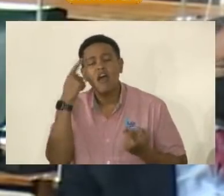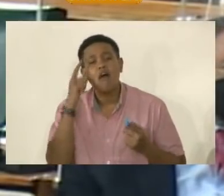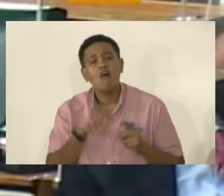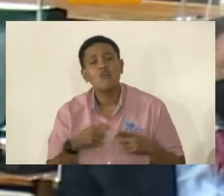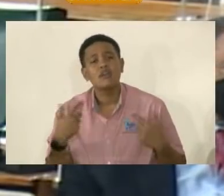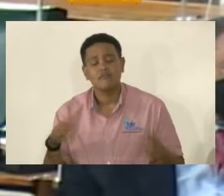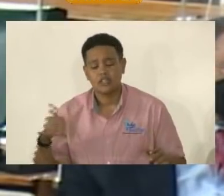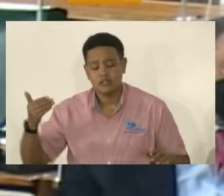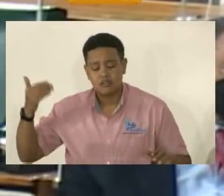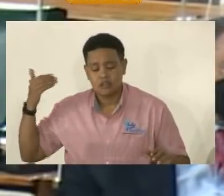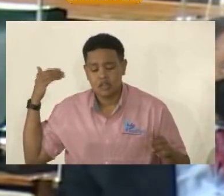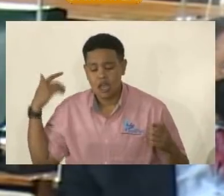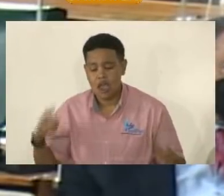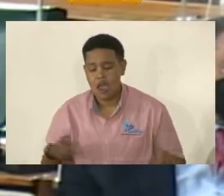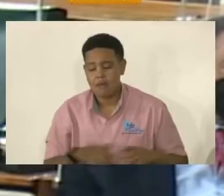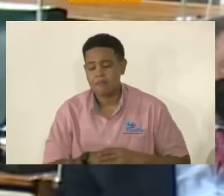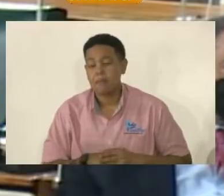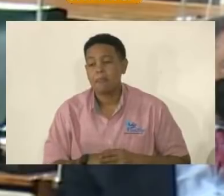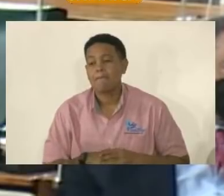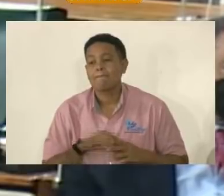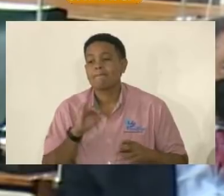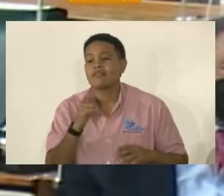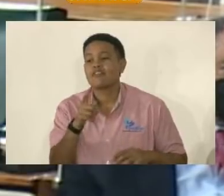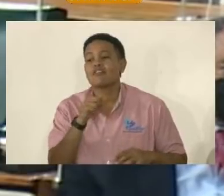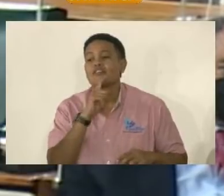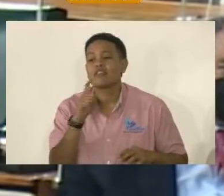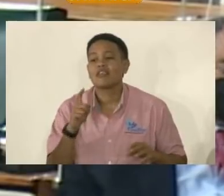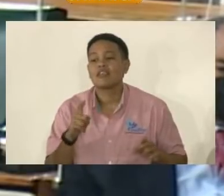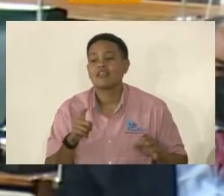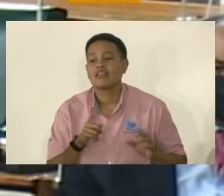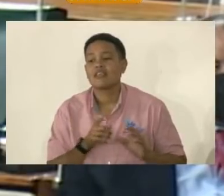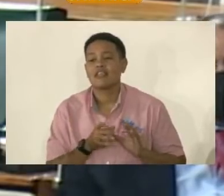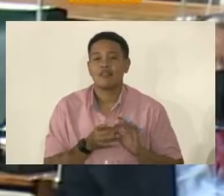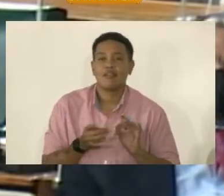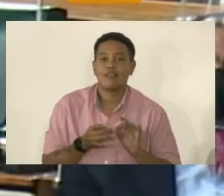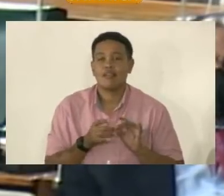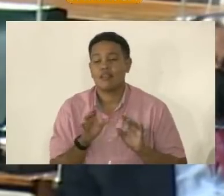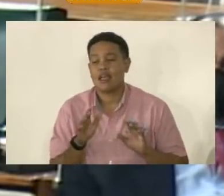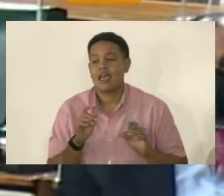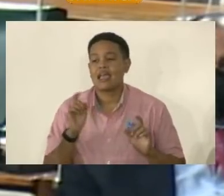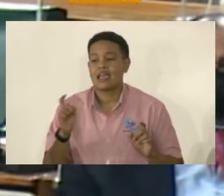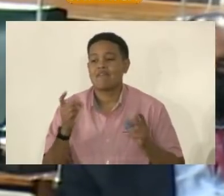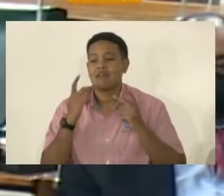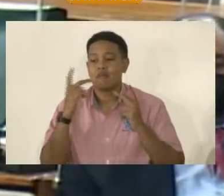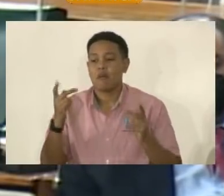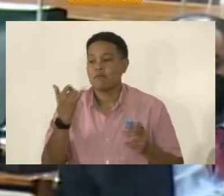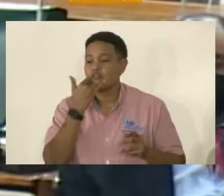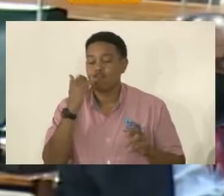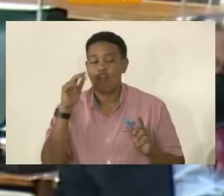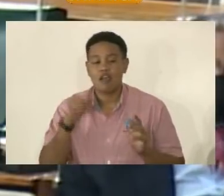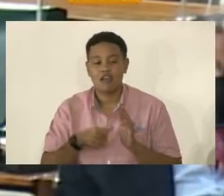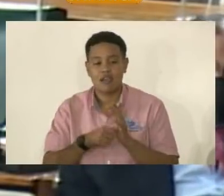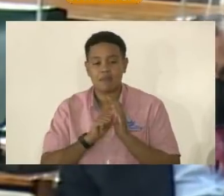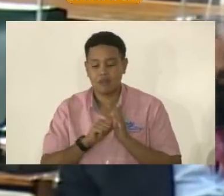President. They're just contorting themselves and the argument and giving the public the wrong impression, but they agree.